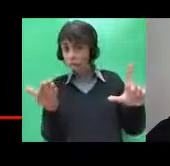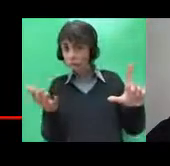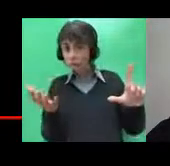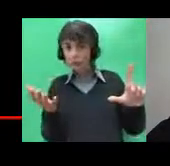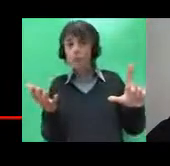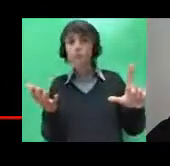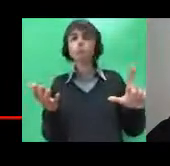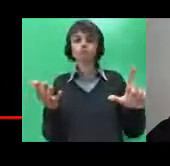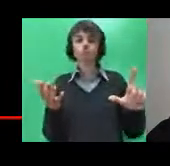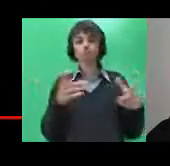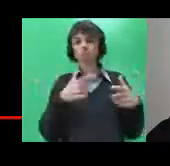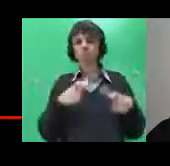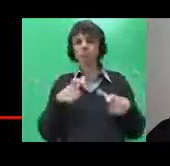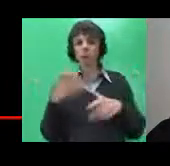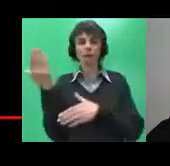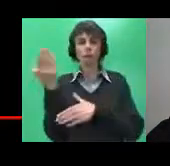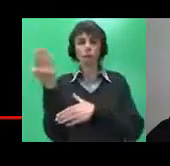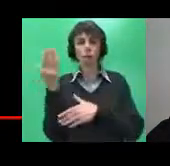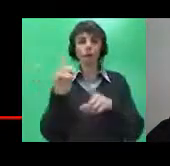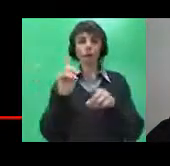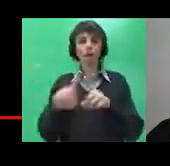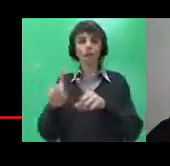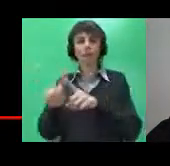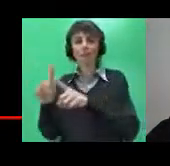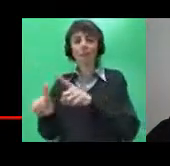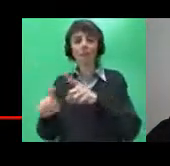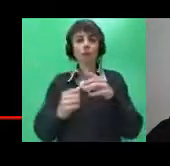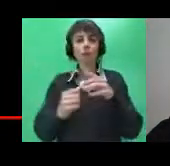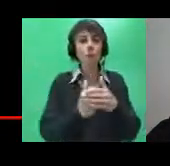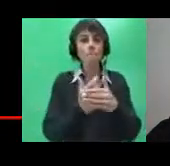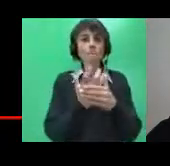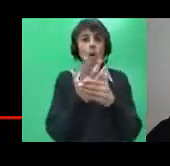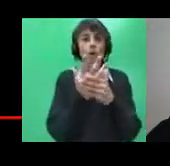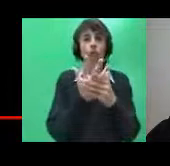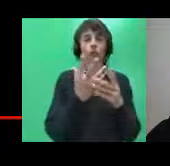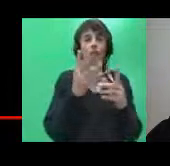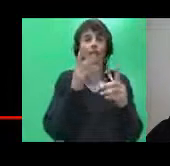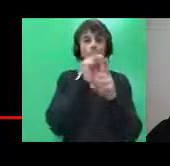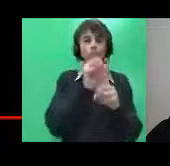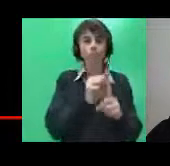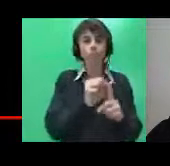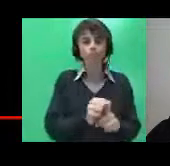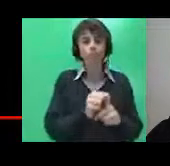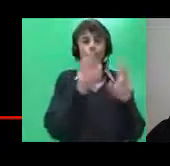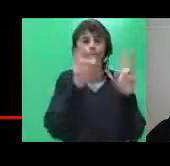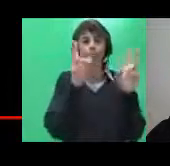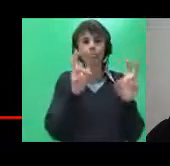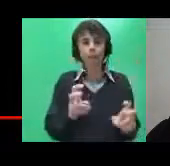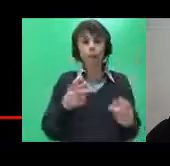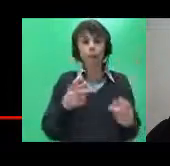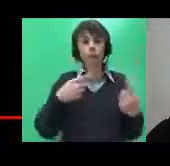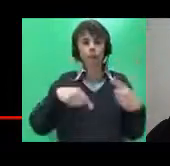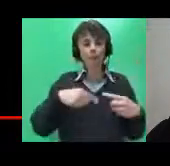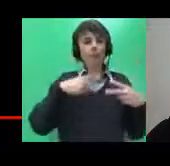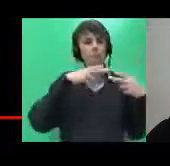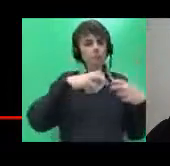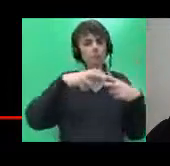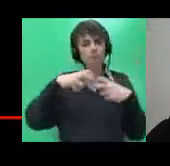that have come out since COVID-19. So we've continued to explore with our audience how they're feeling and how they've been affected